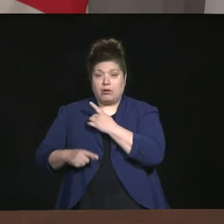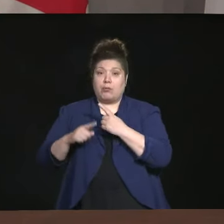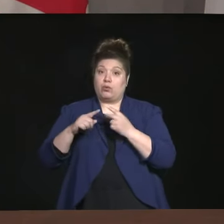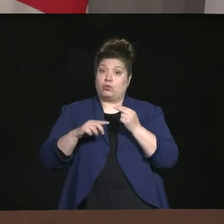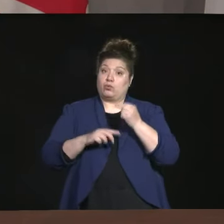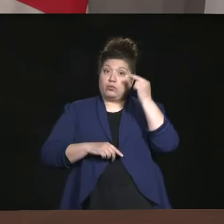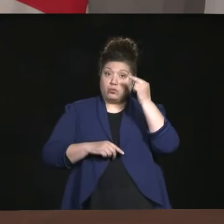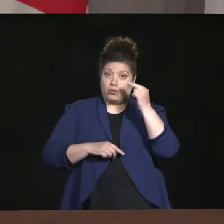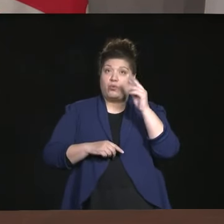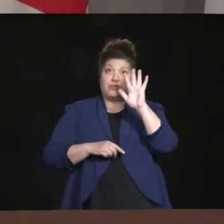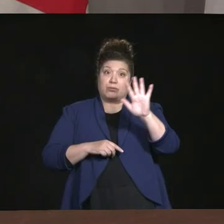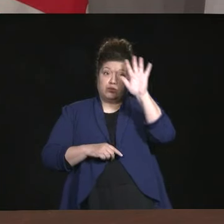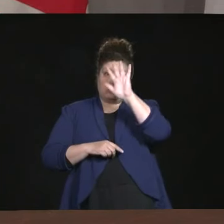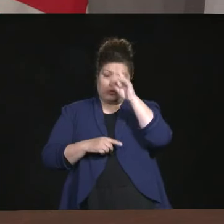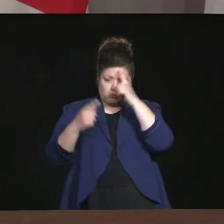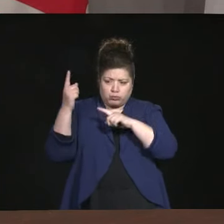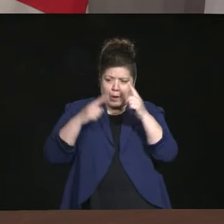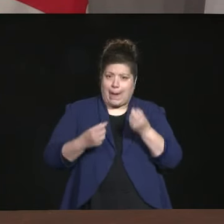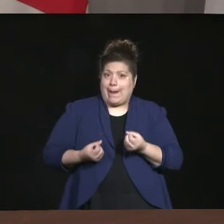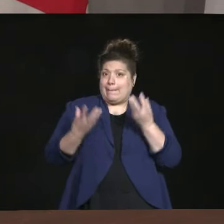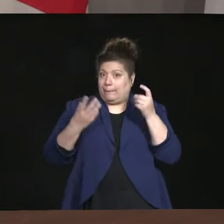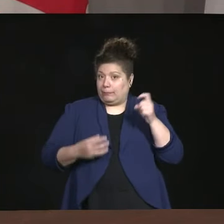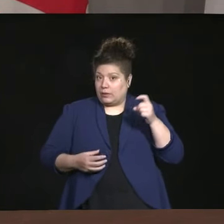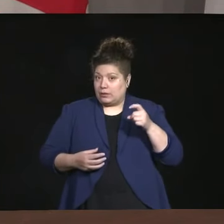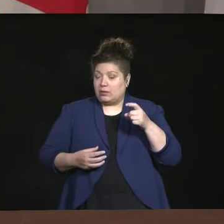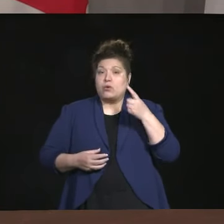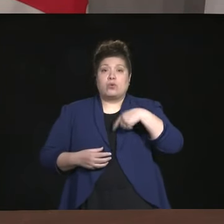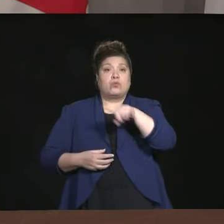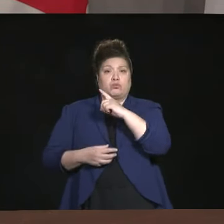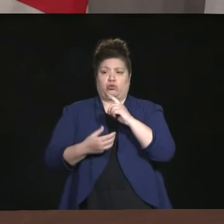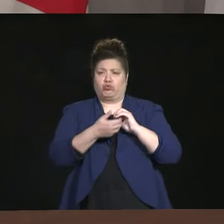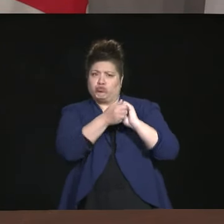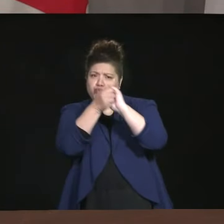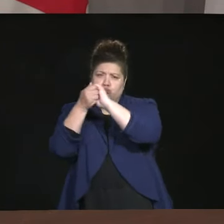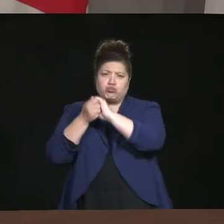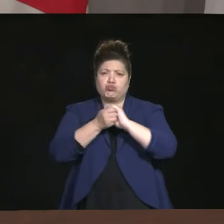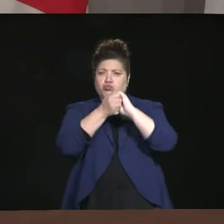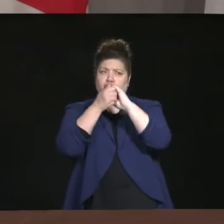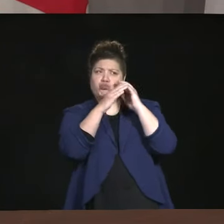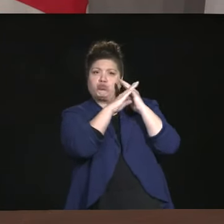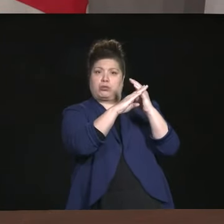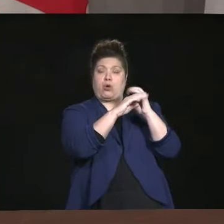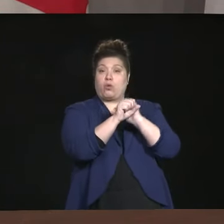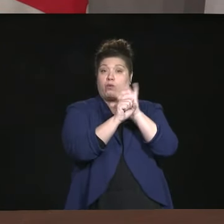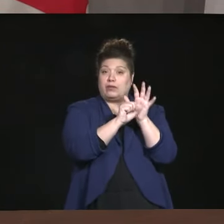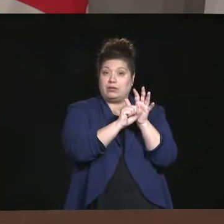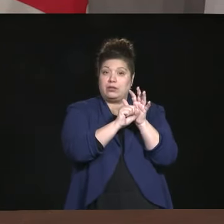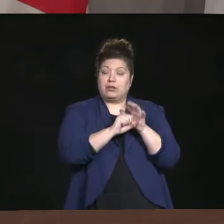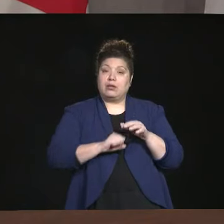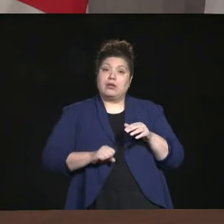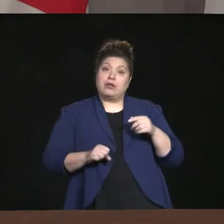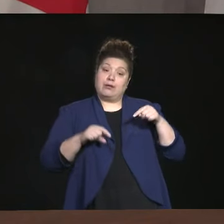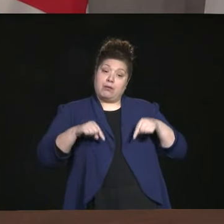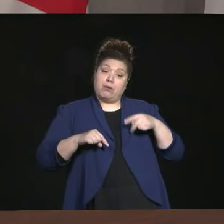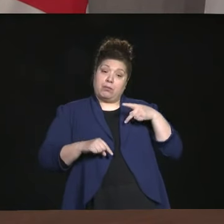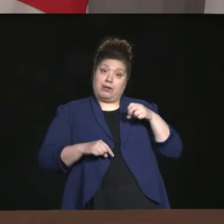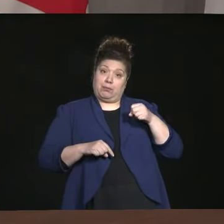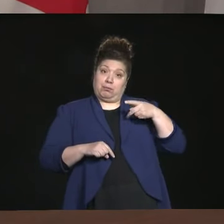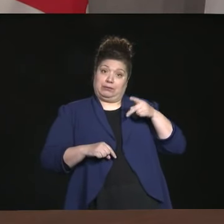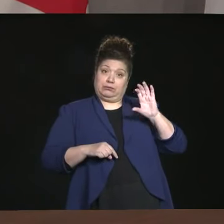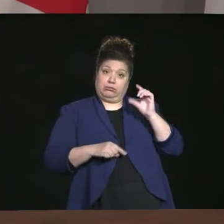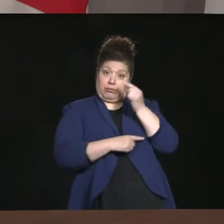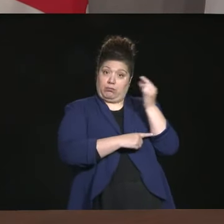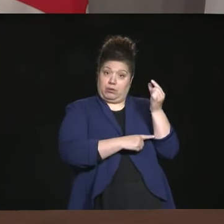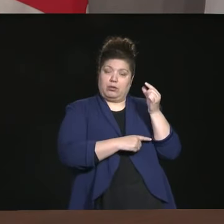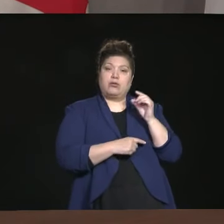fight against COVID-19. PSPC will support the additional $2 billion investment in the